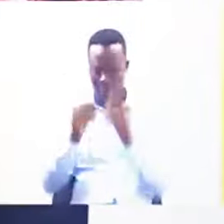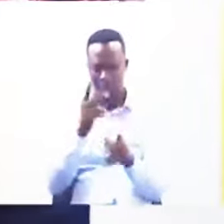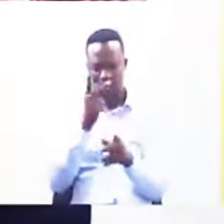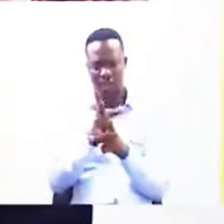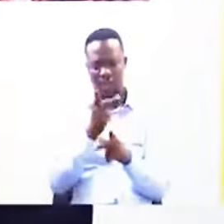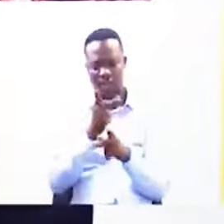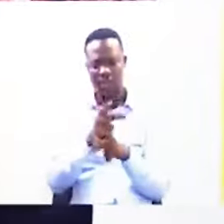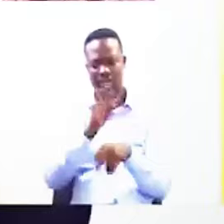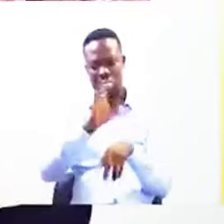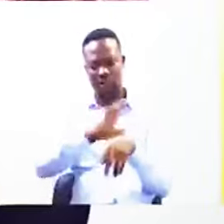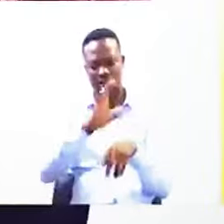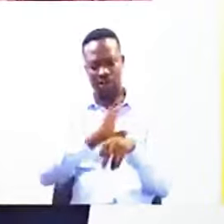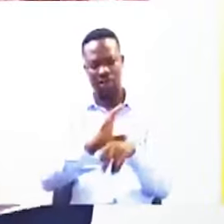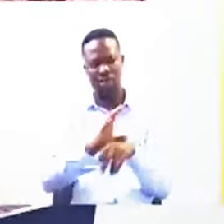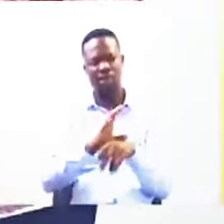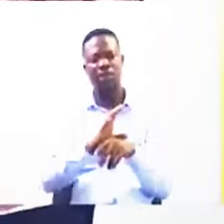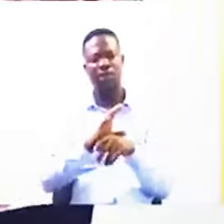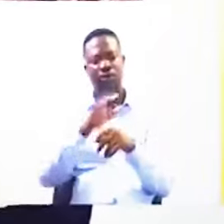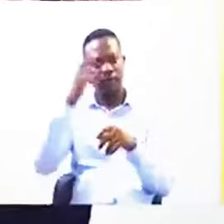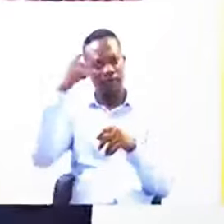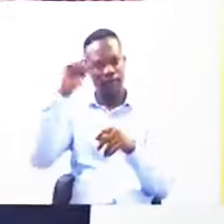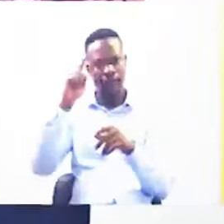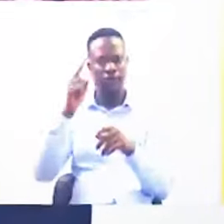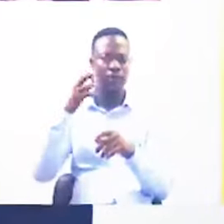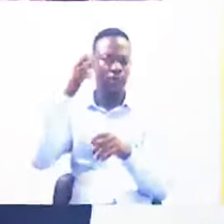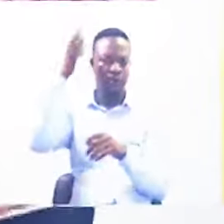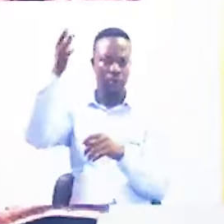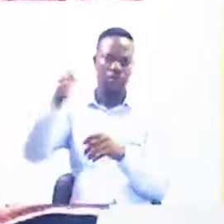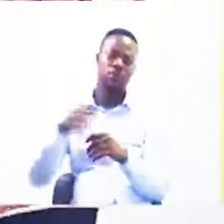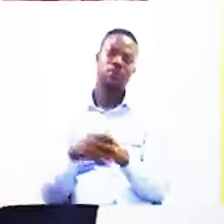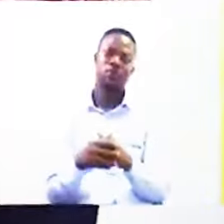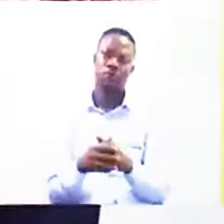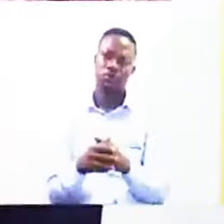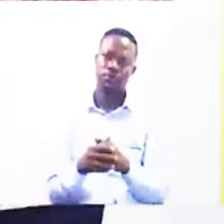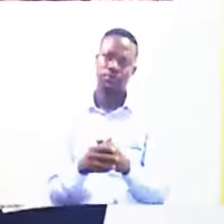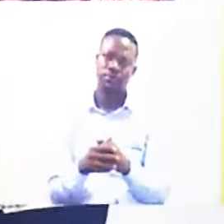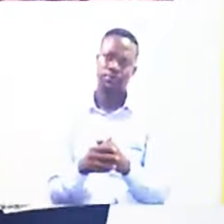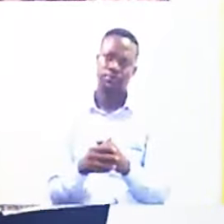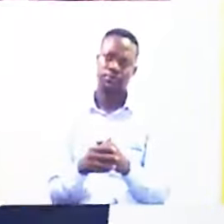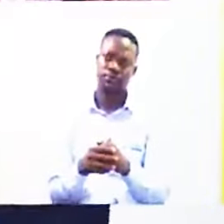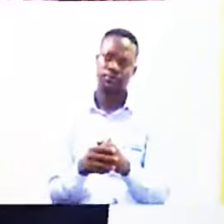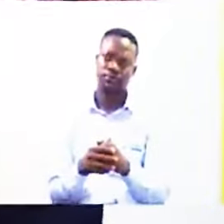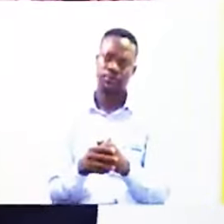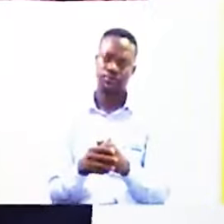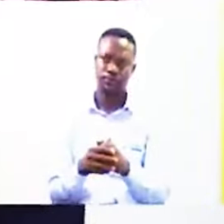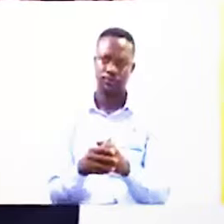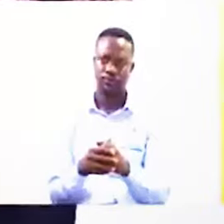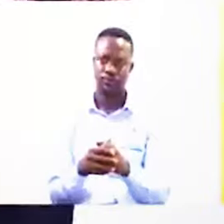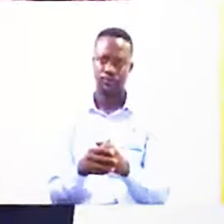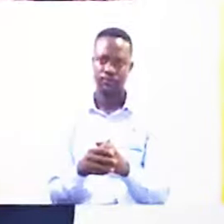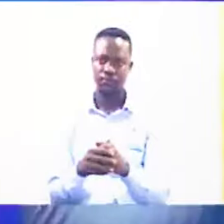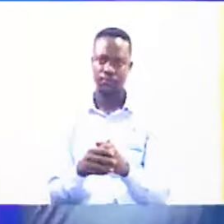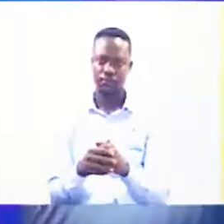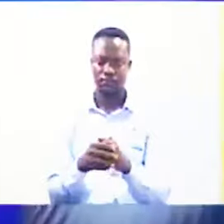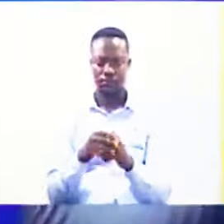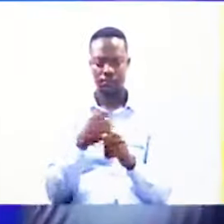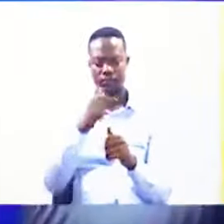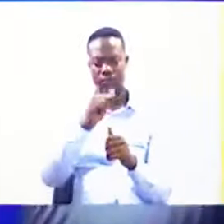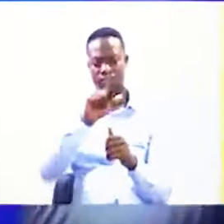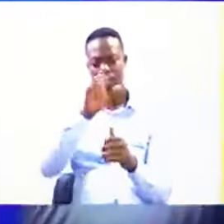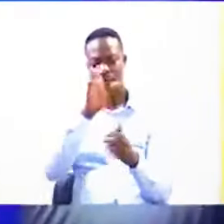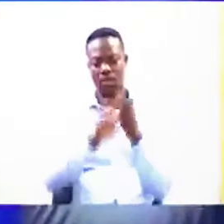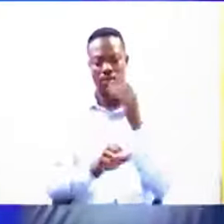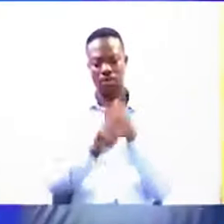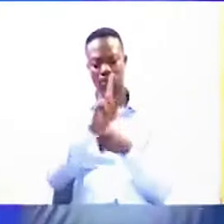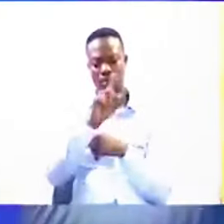church against the future. See a bomb modern treaty woman in a sen a bon cran who by a diam as a phono or chin. Galatians 1